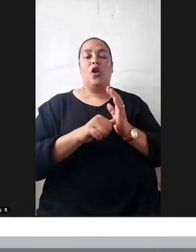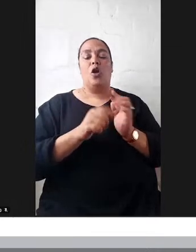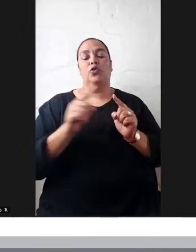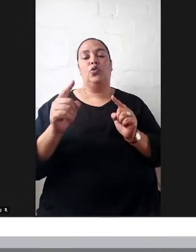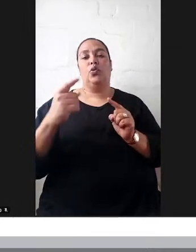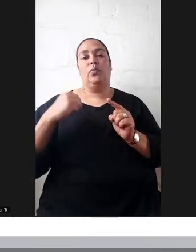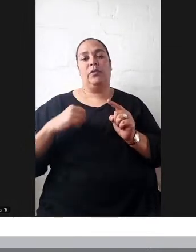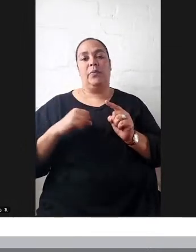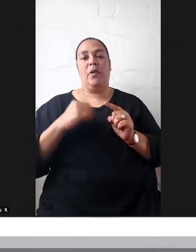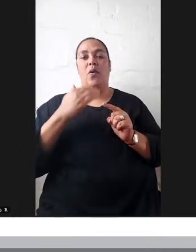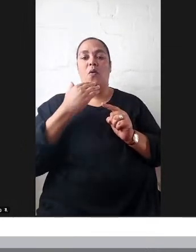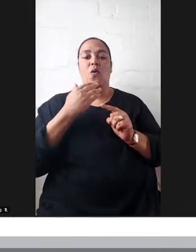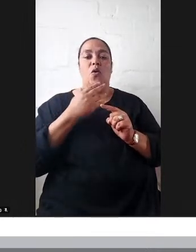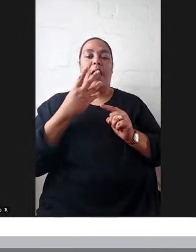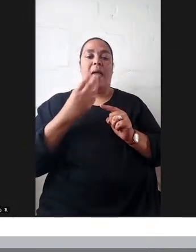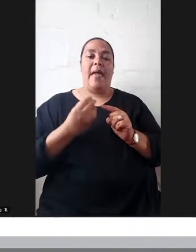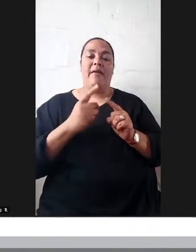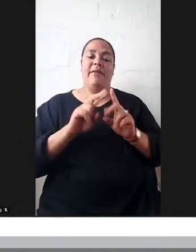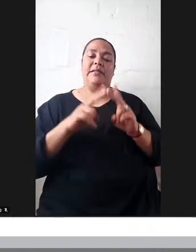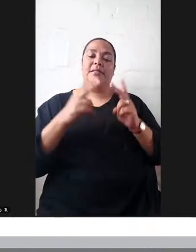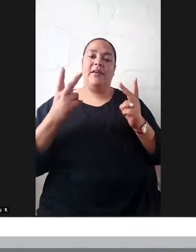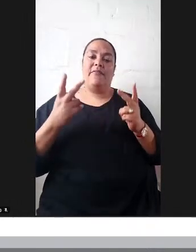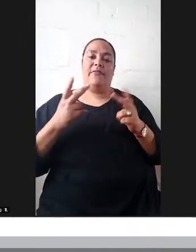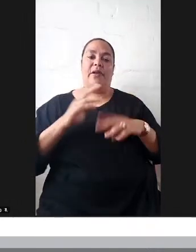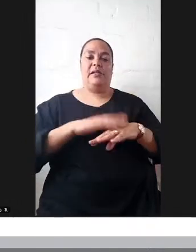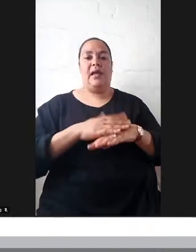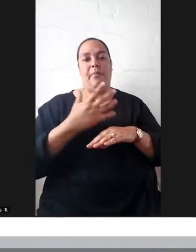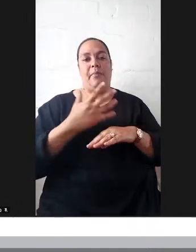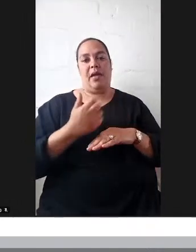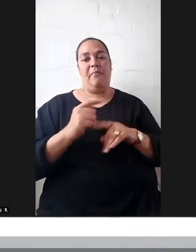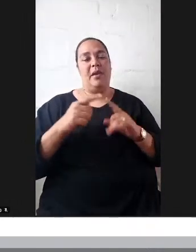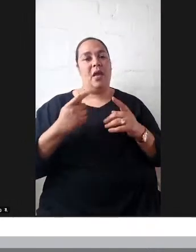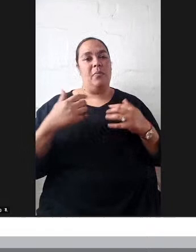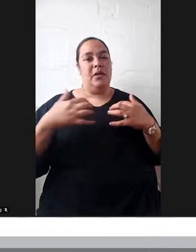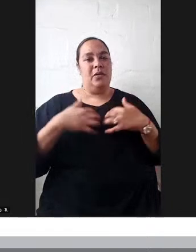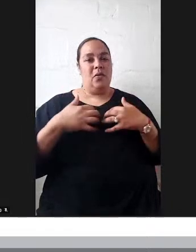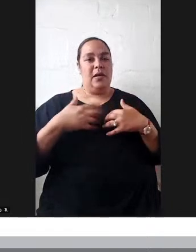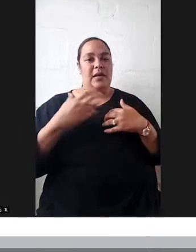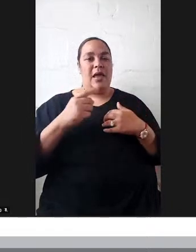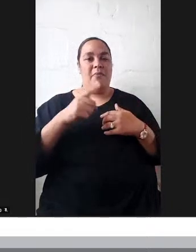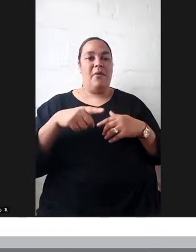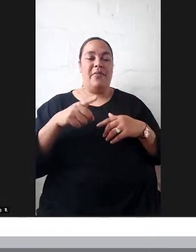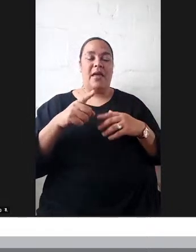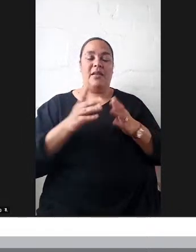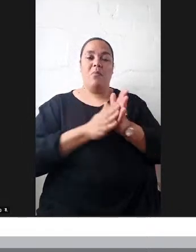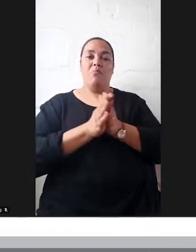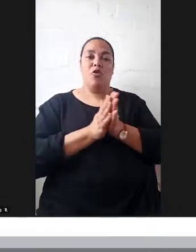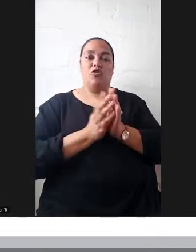have a different timing. I'm worried about this notion of the COE.